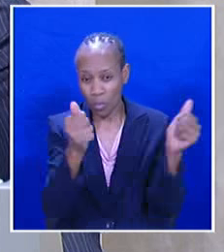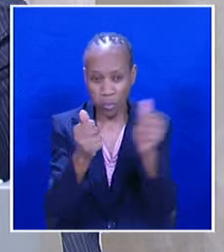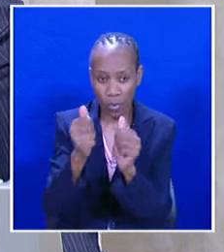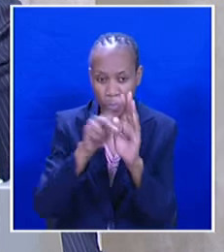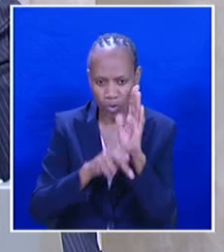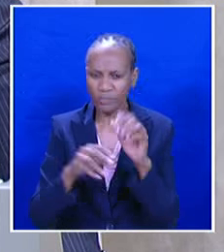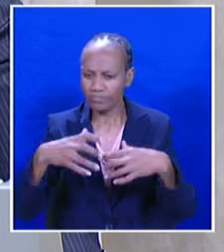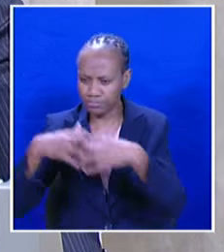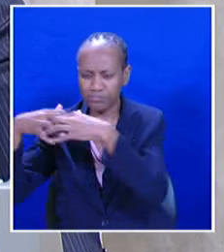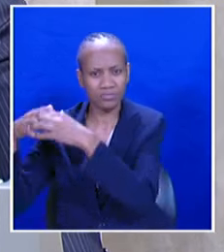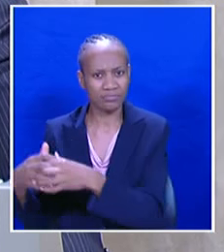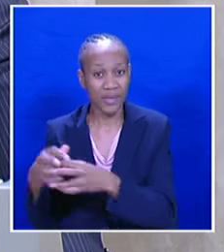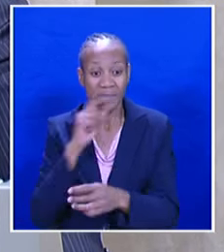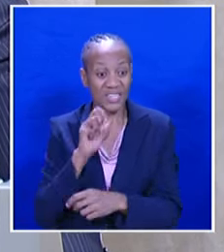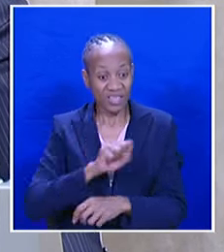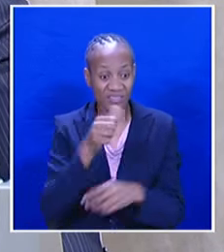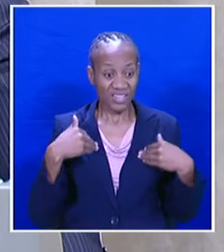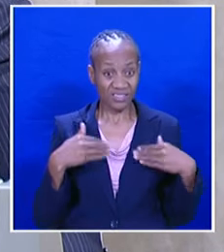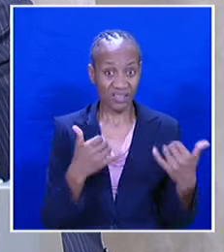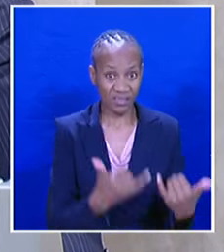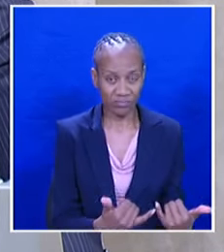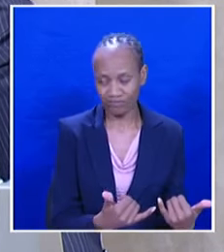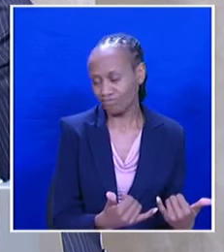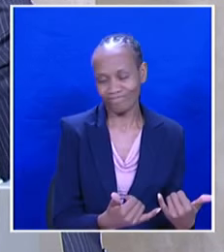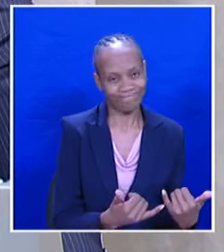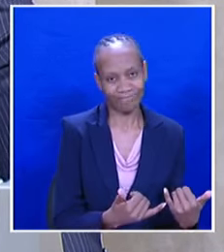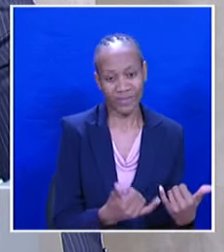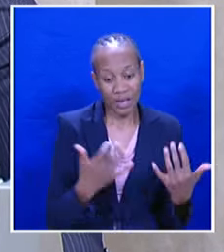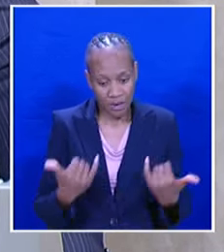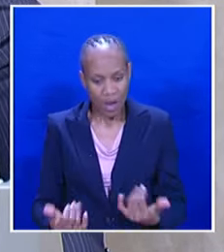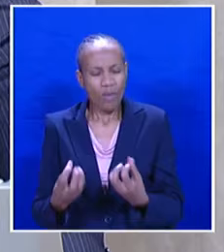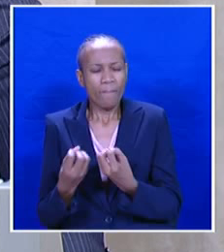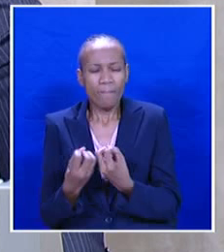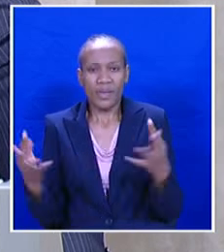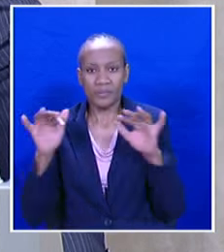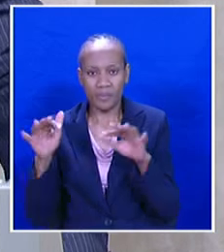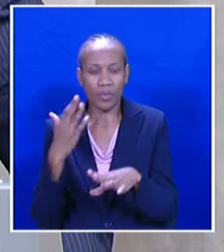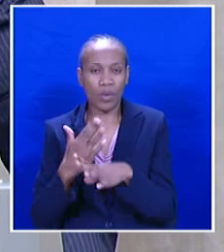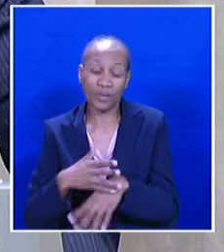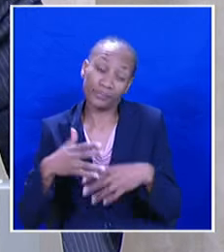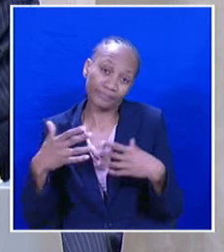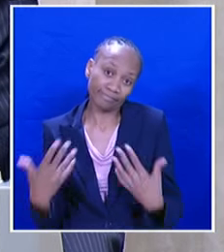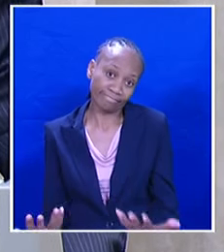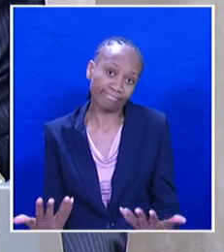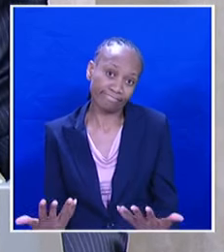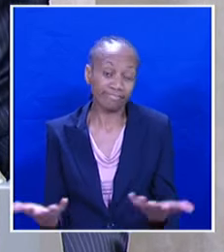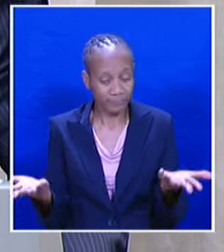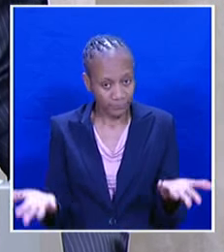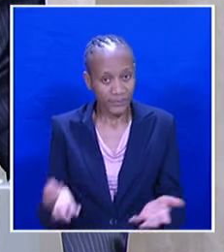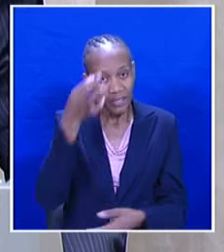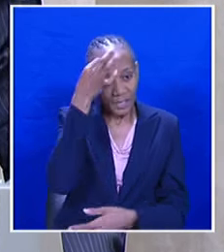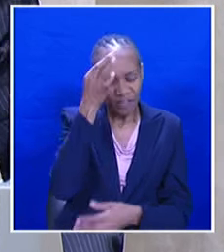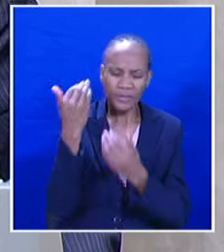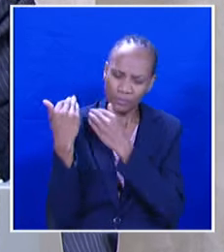this. Currently, we've got many of our people unemployed, and the government, as a responsible government,